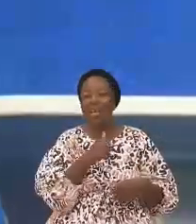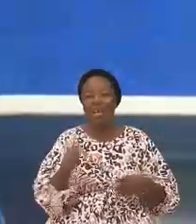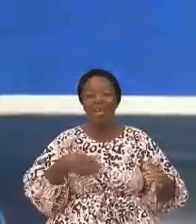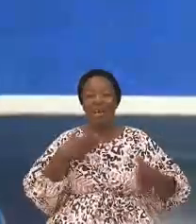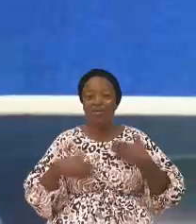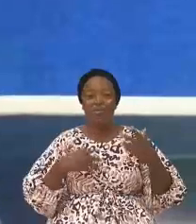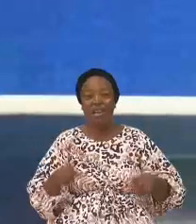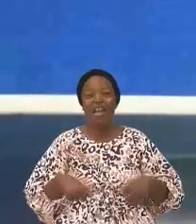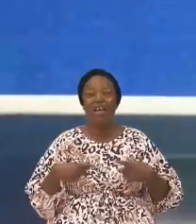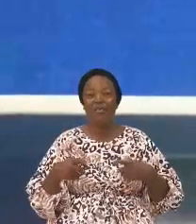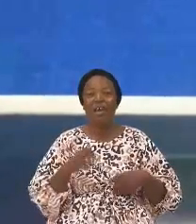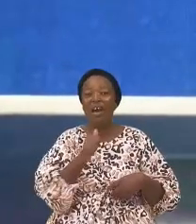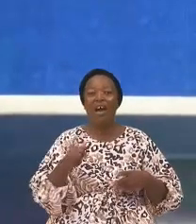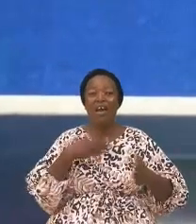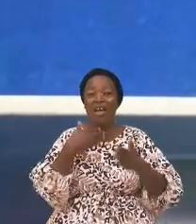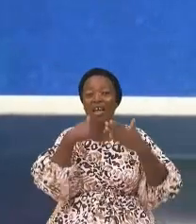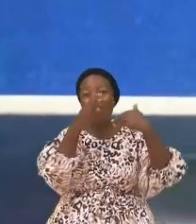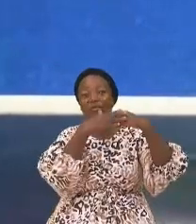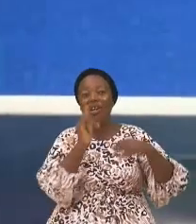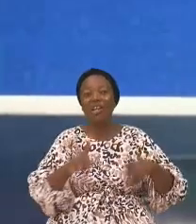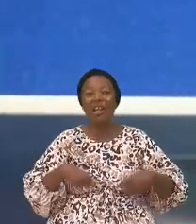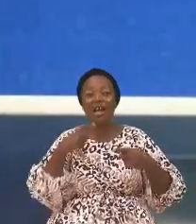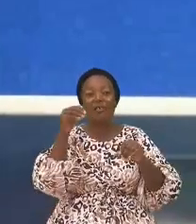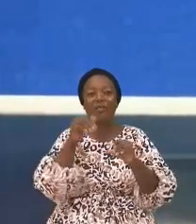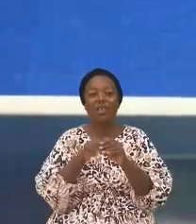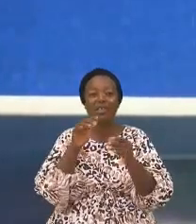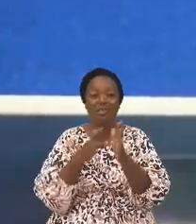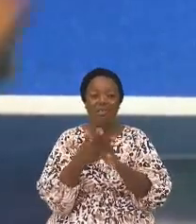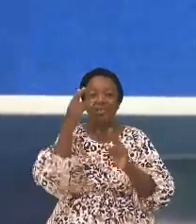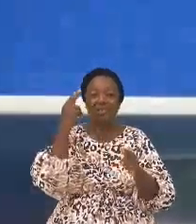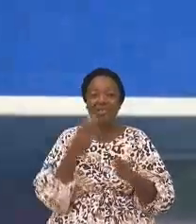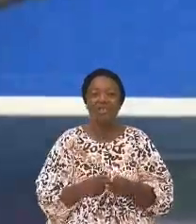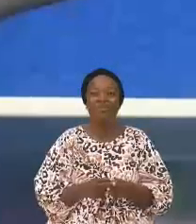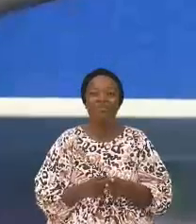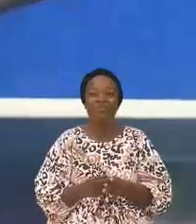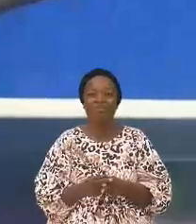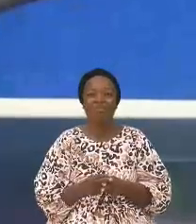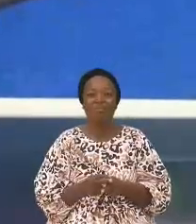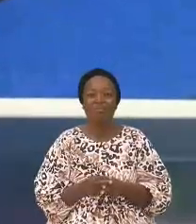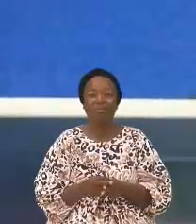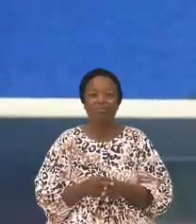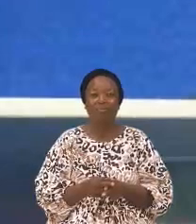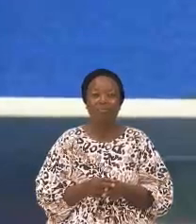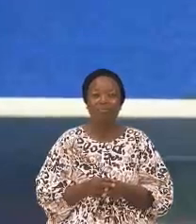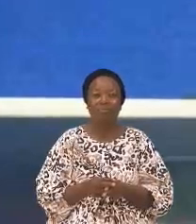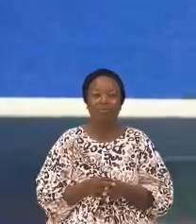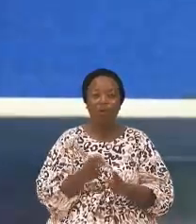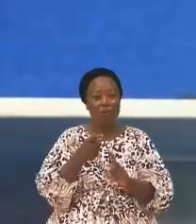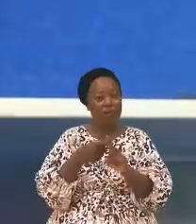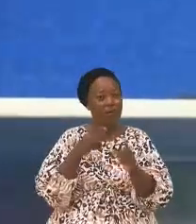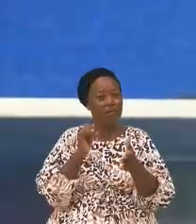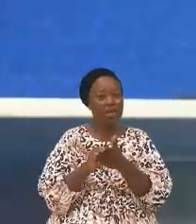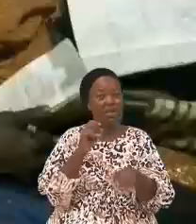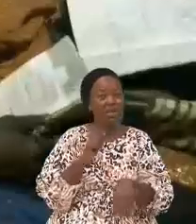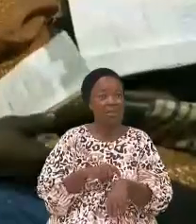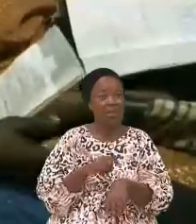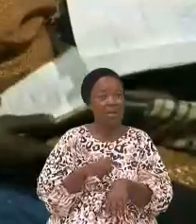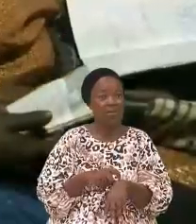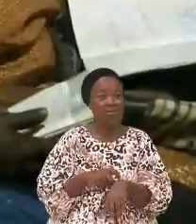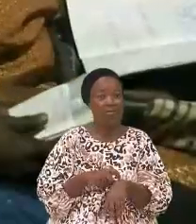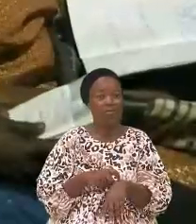life, abundant life, a happy life, a heavenly life in Jesus'